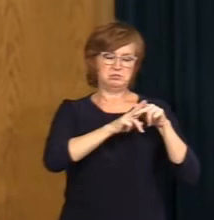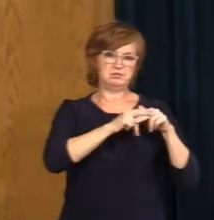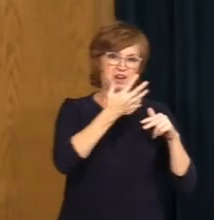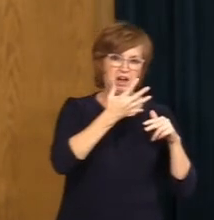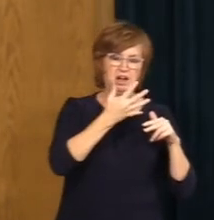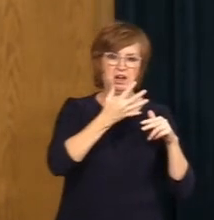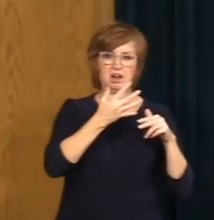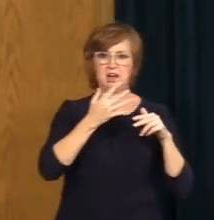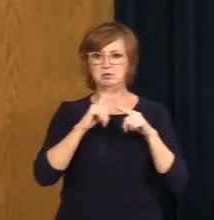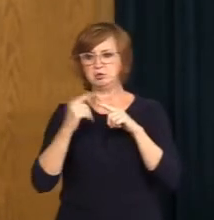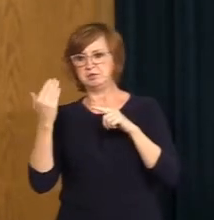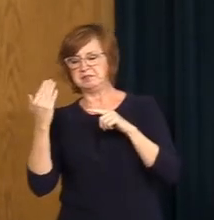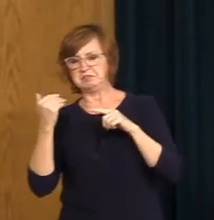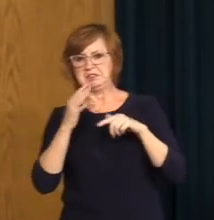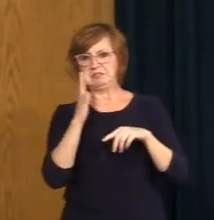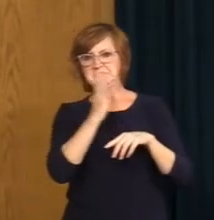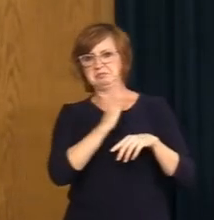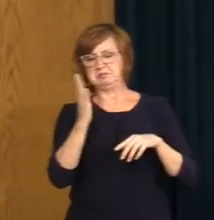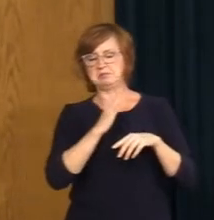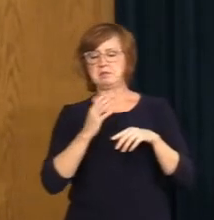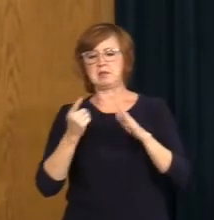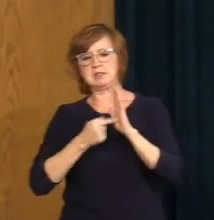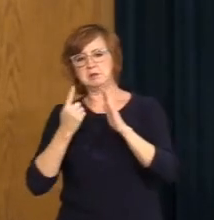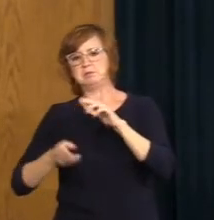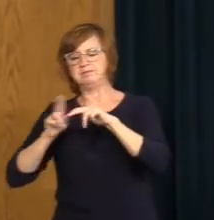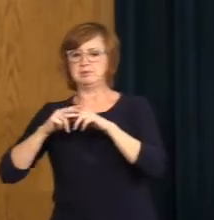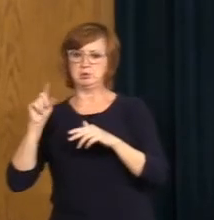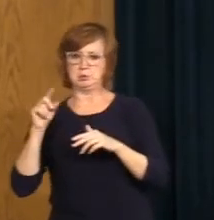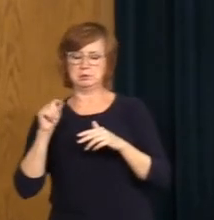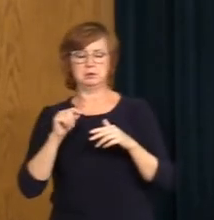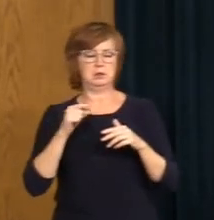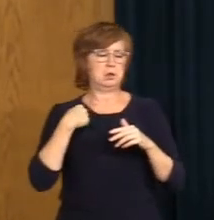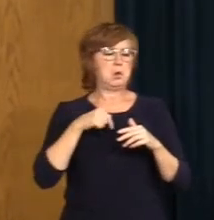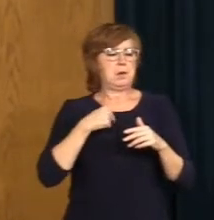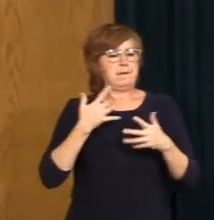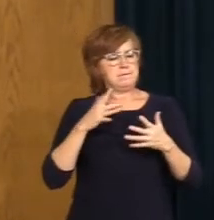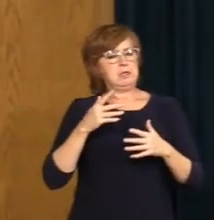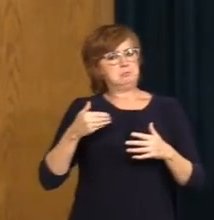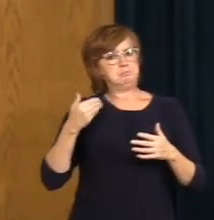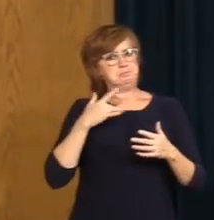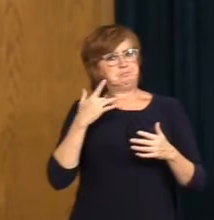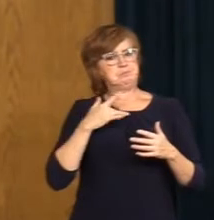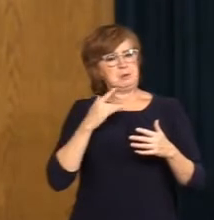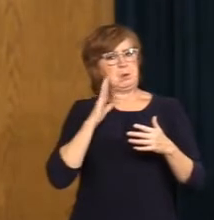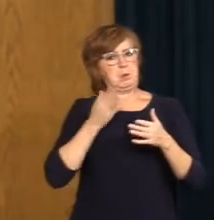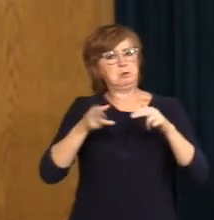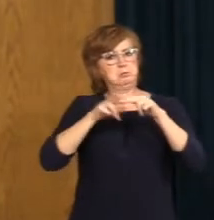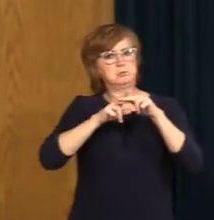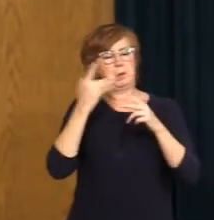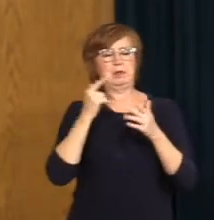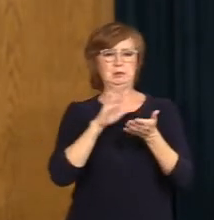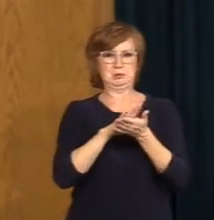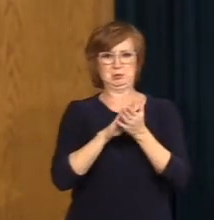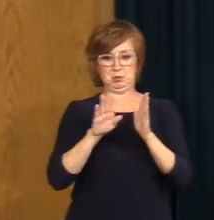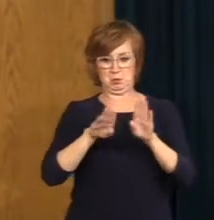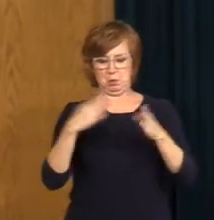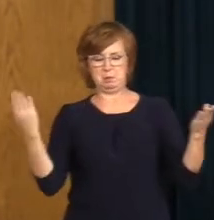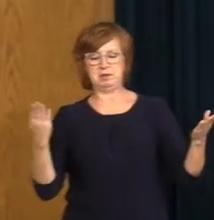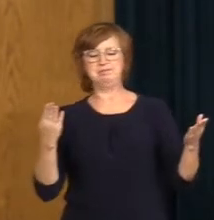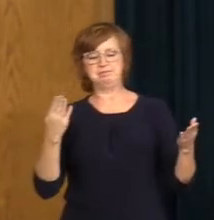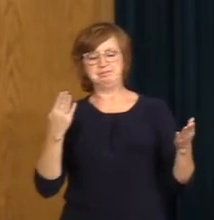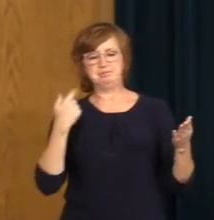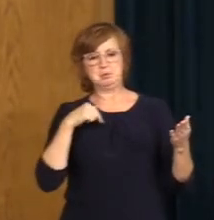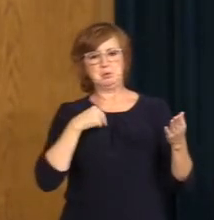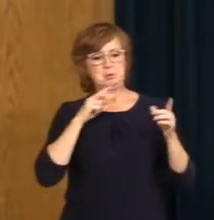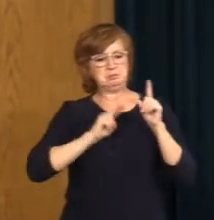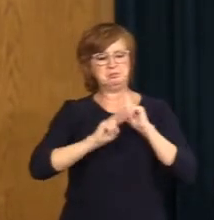are trending up, and we were expecting to see this, especially as schools open, as our economy reopens. But we need to make sure that we do everything that